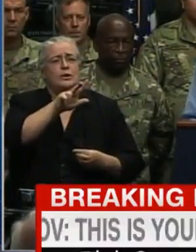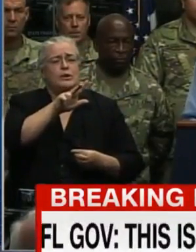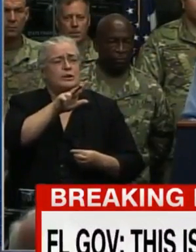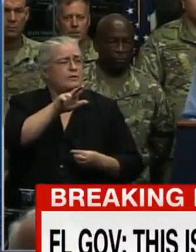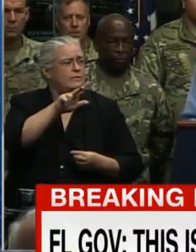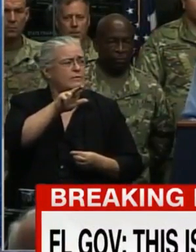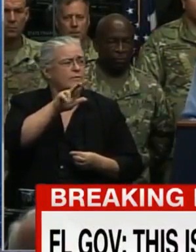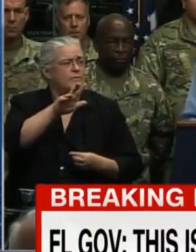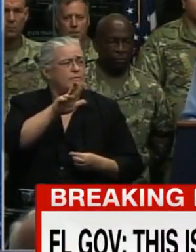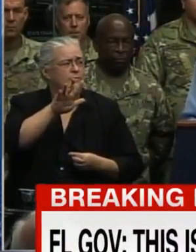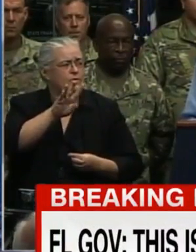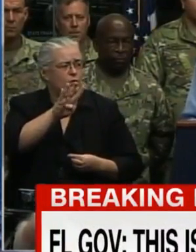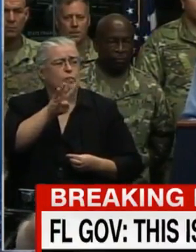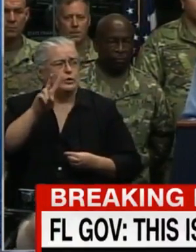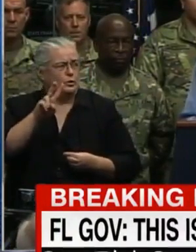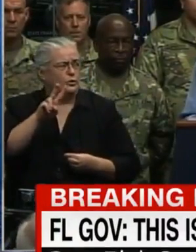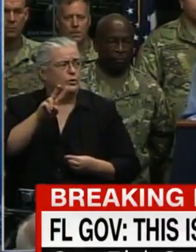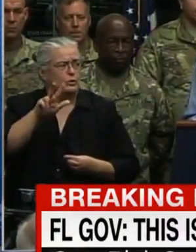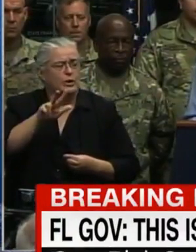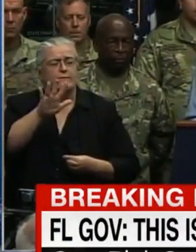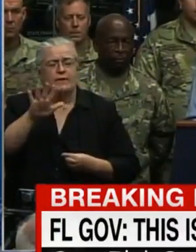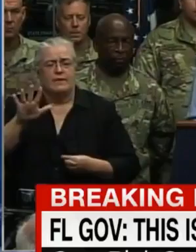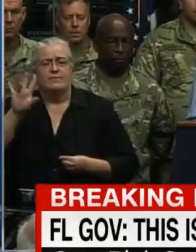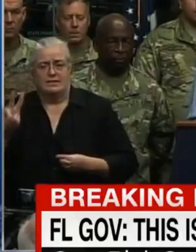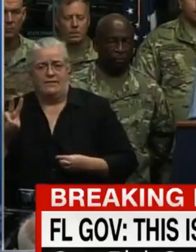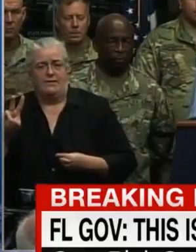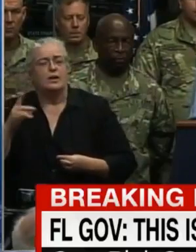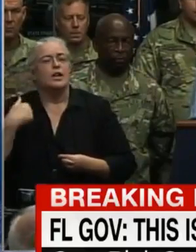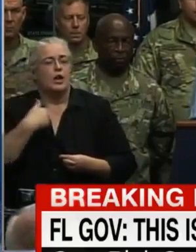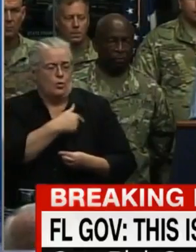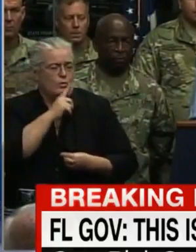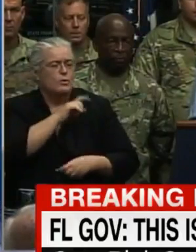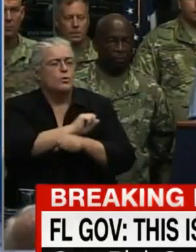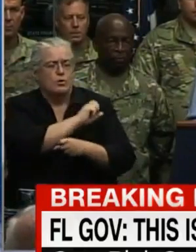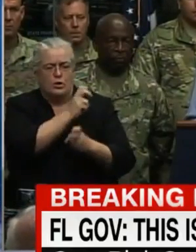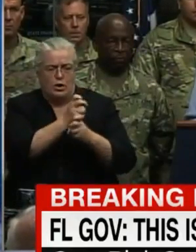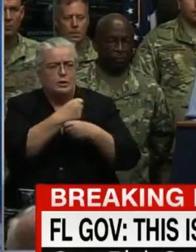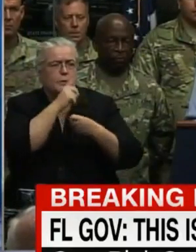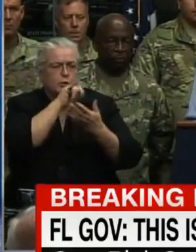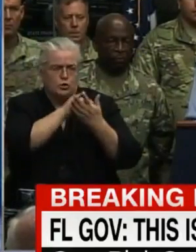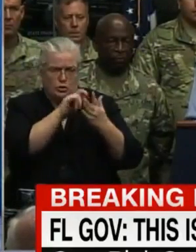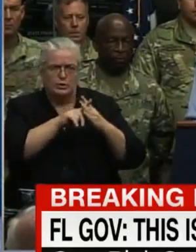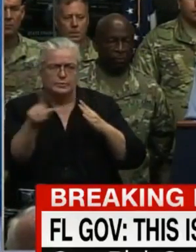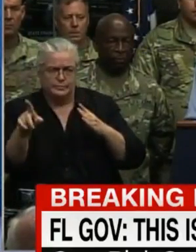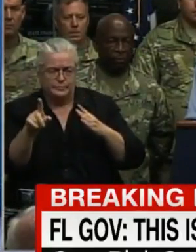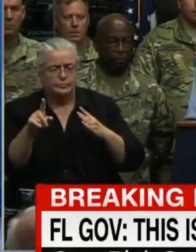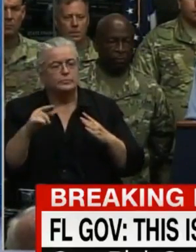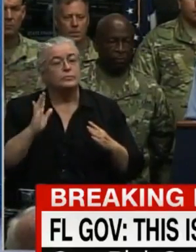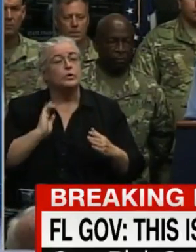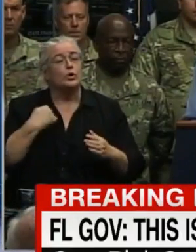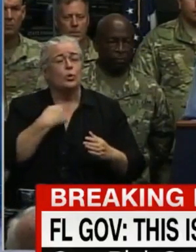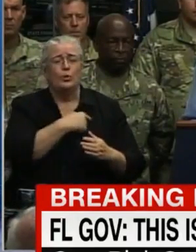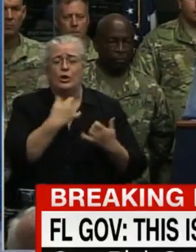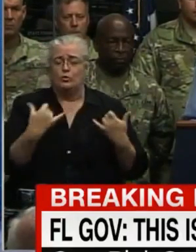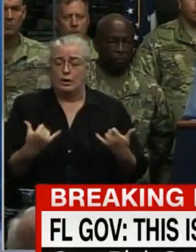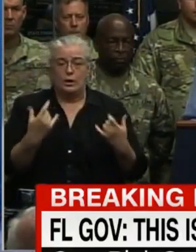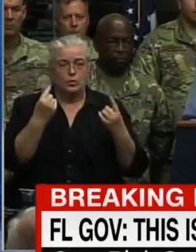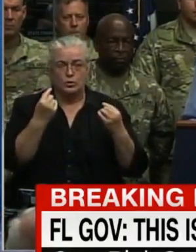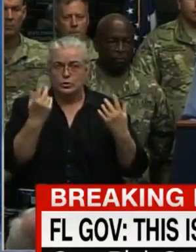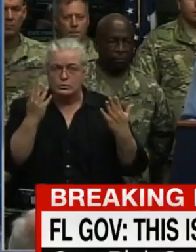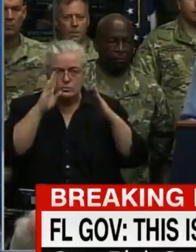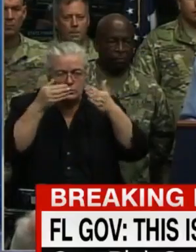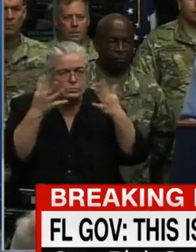1-800-342-3557 and we will do everything we can to get you out. Protecting life is our absolute top